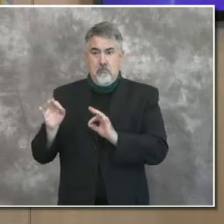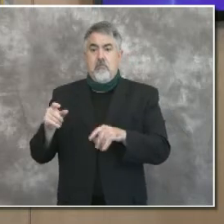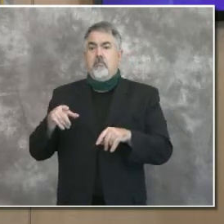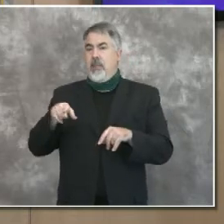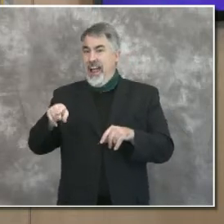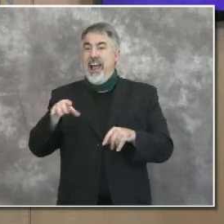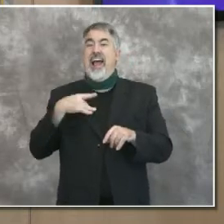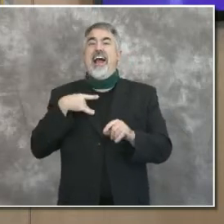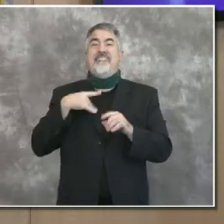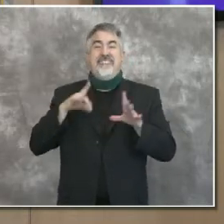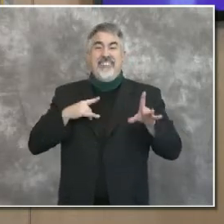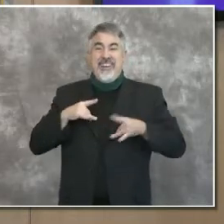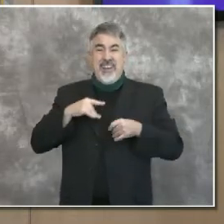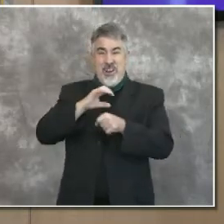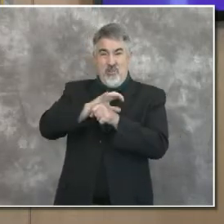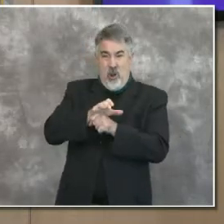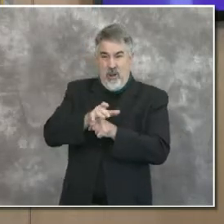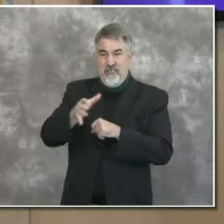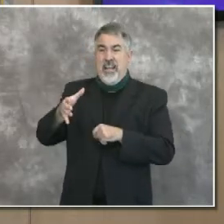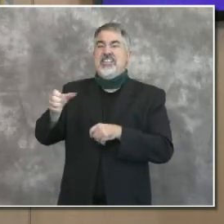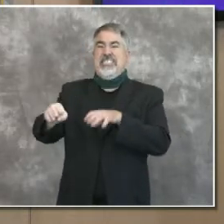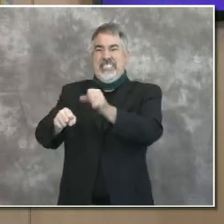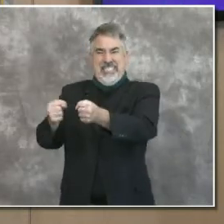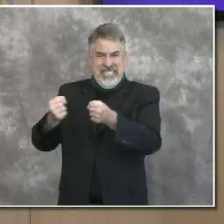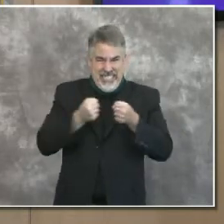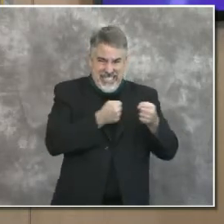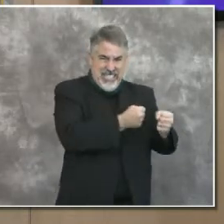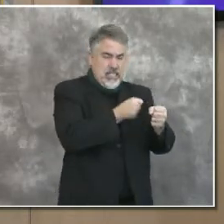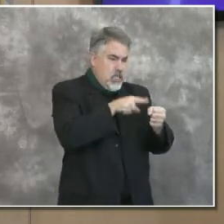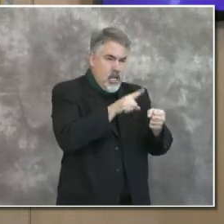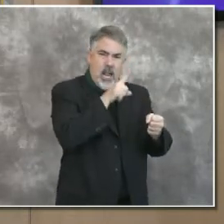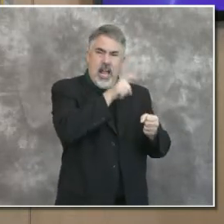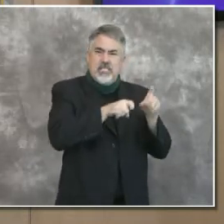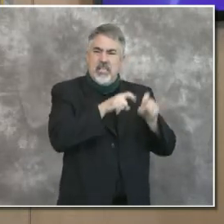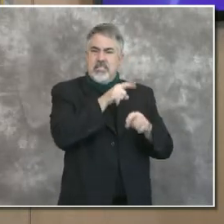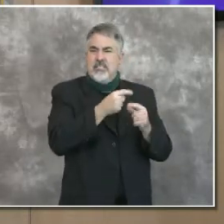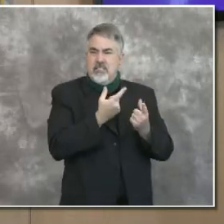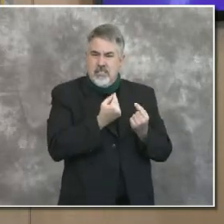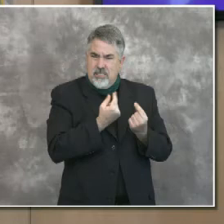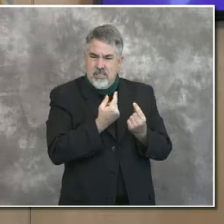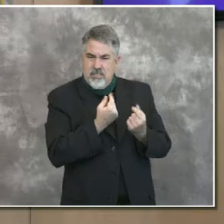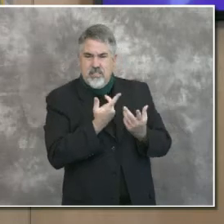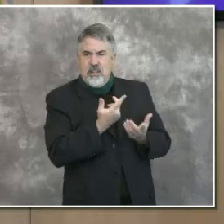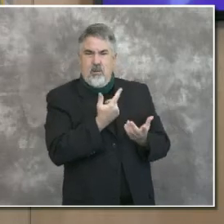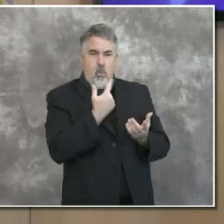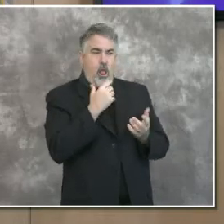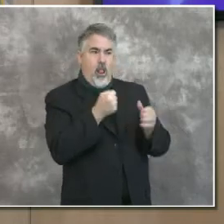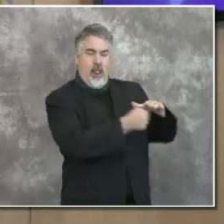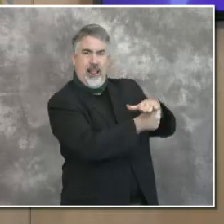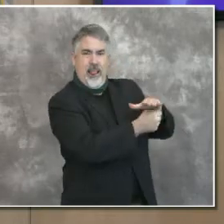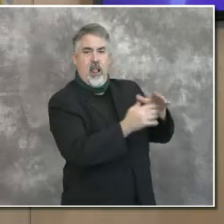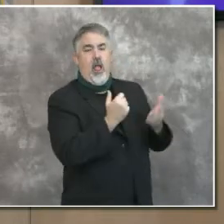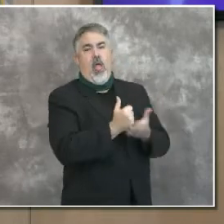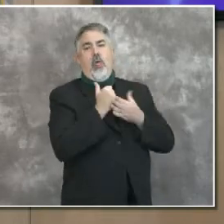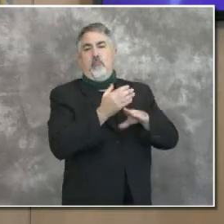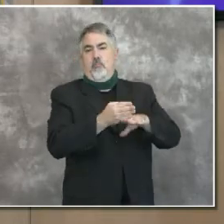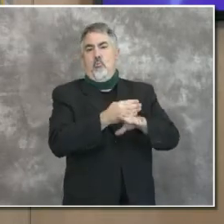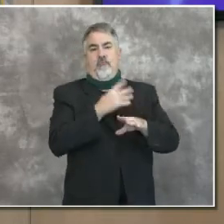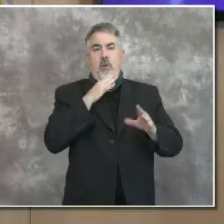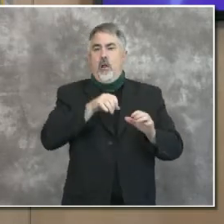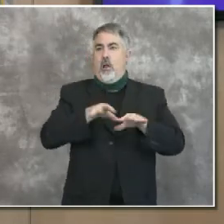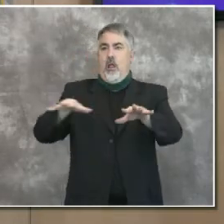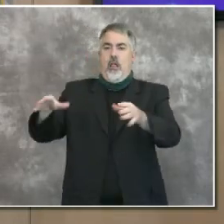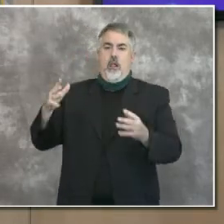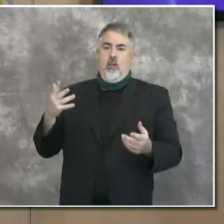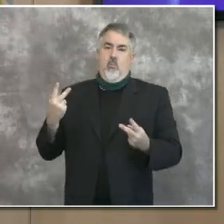contact with, isolate and treat those positive individuals, it will go a long way towards putting us in a new posture of kind